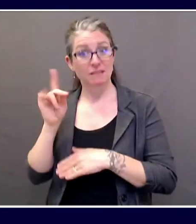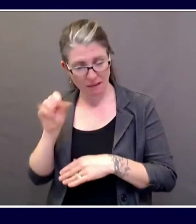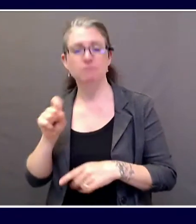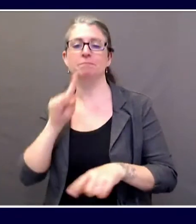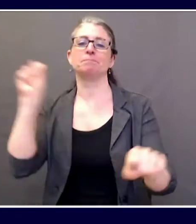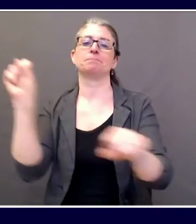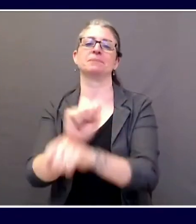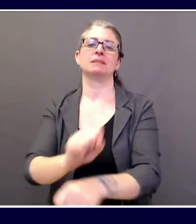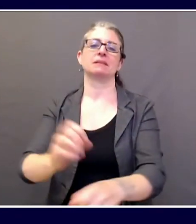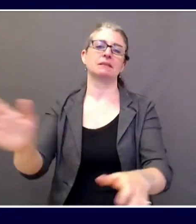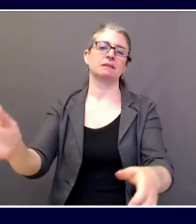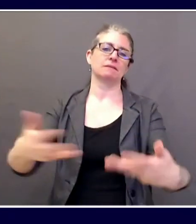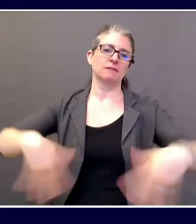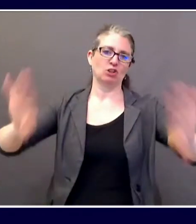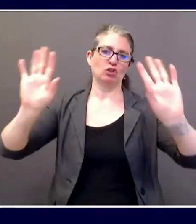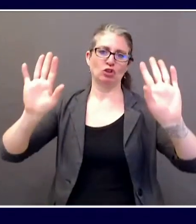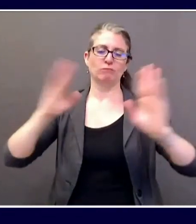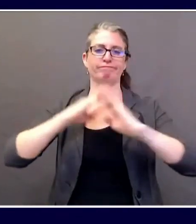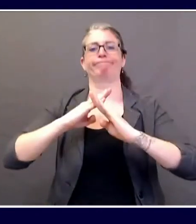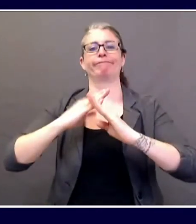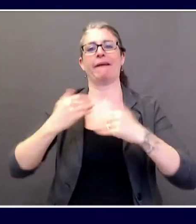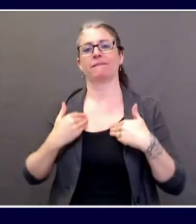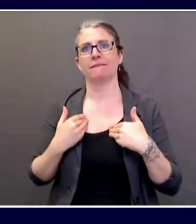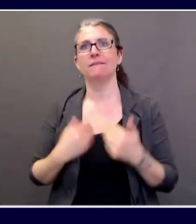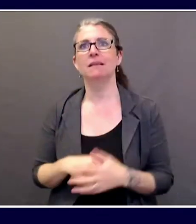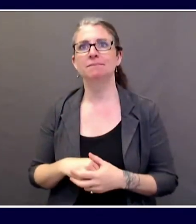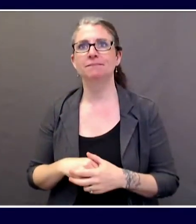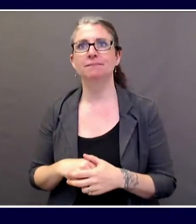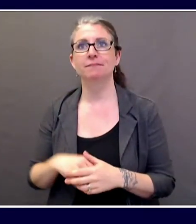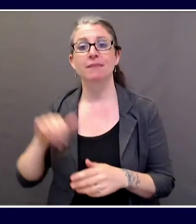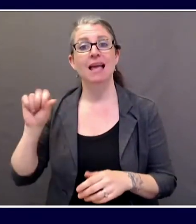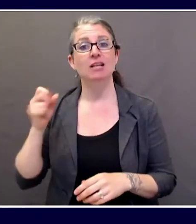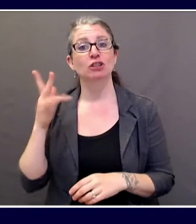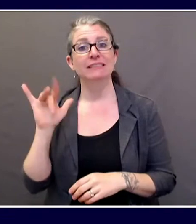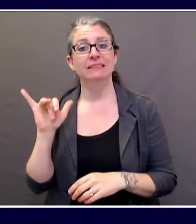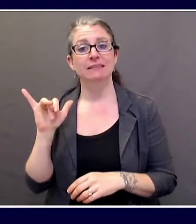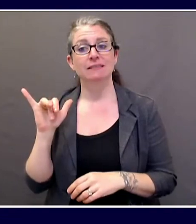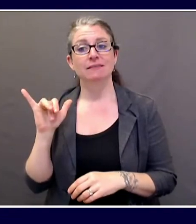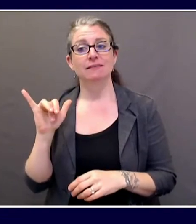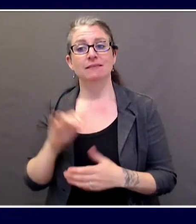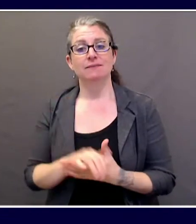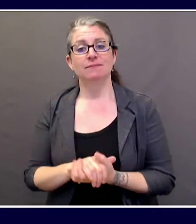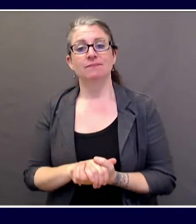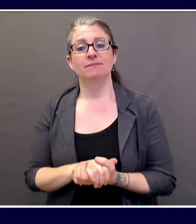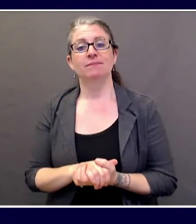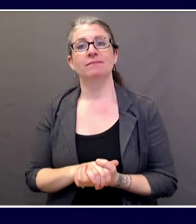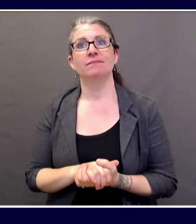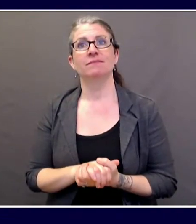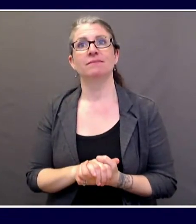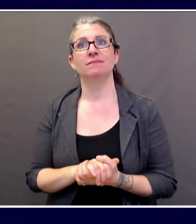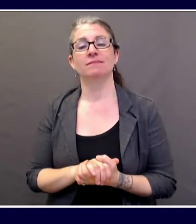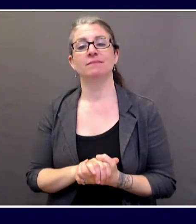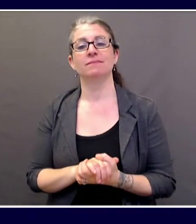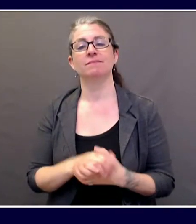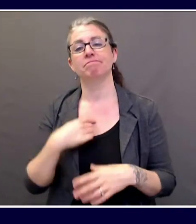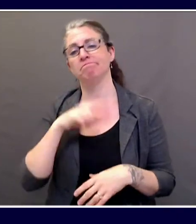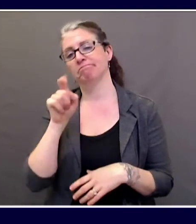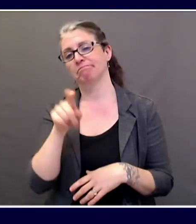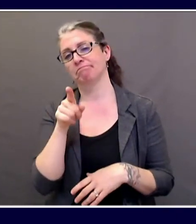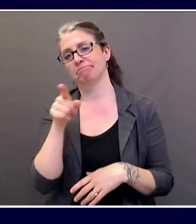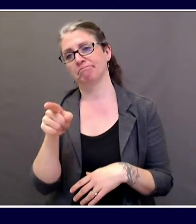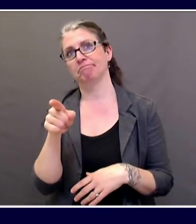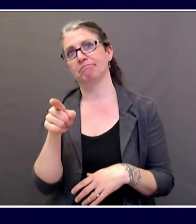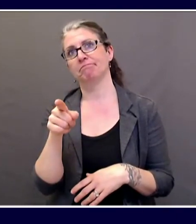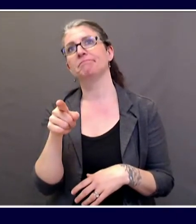Hi, Dr. Shah. I have two questions for you. The first, I'm wondering, how are these smaller independent pharmacies that are administering the vaccine getting